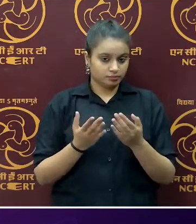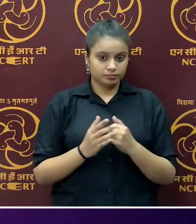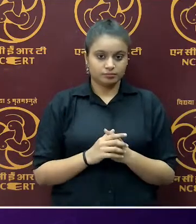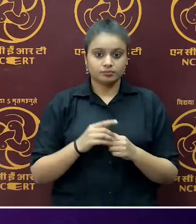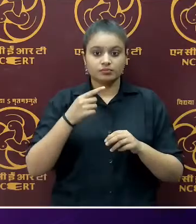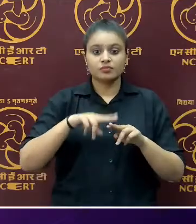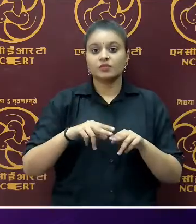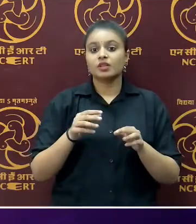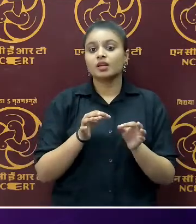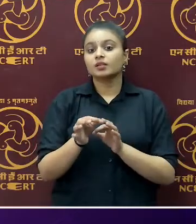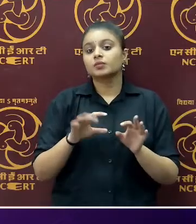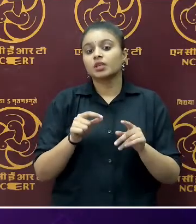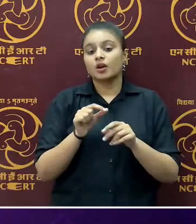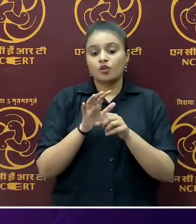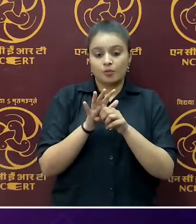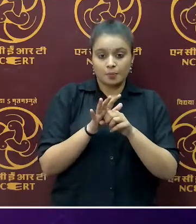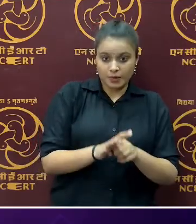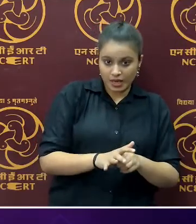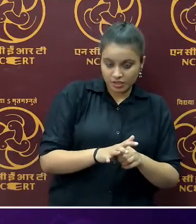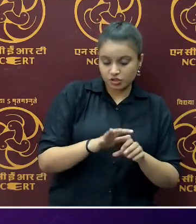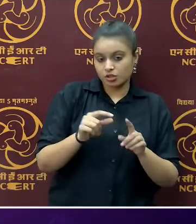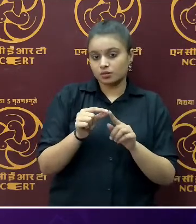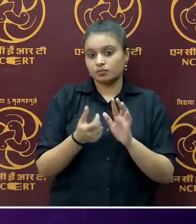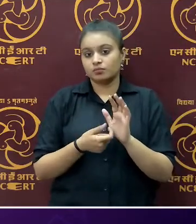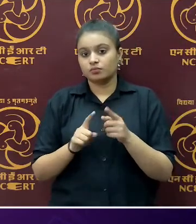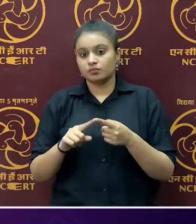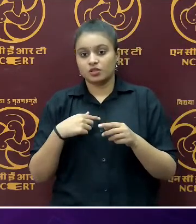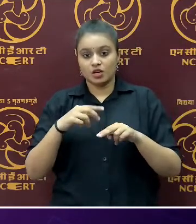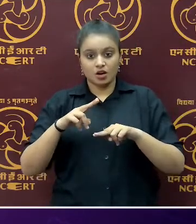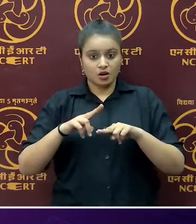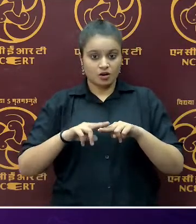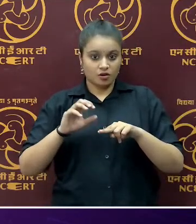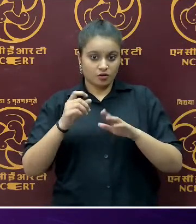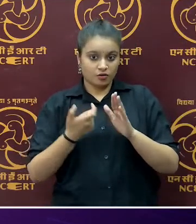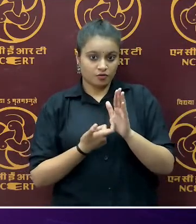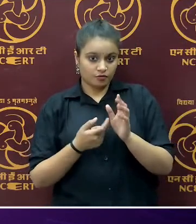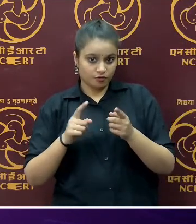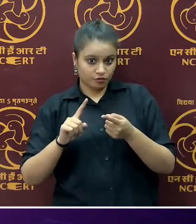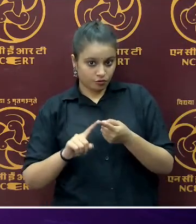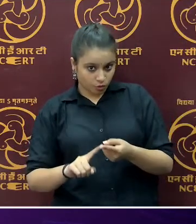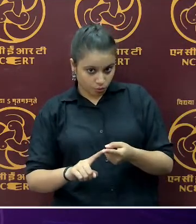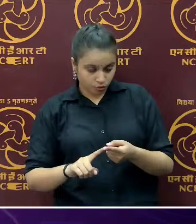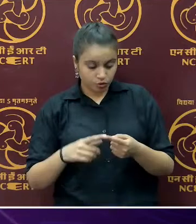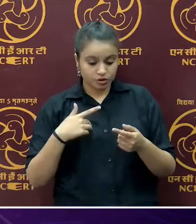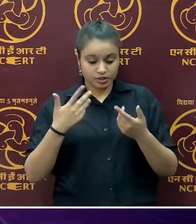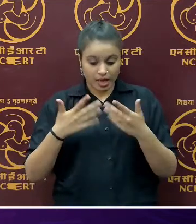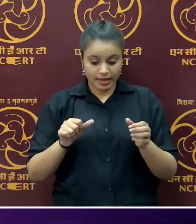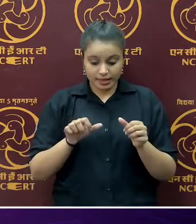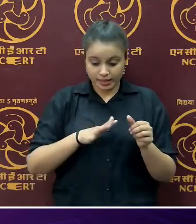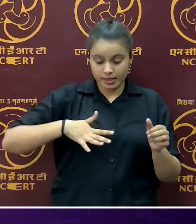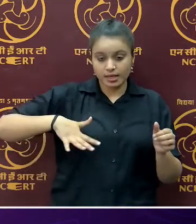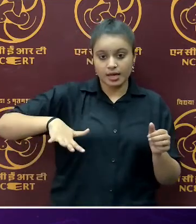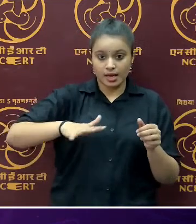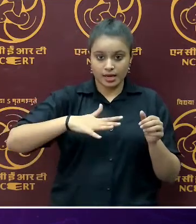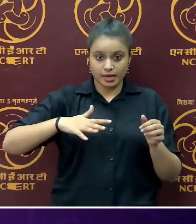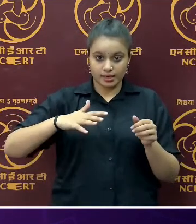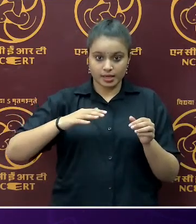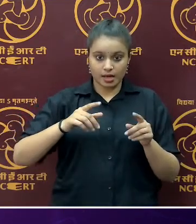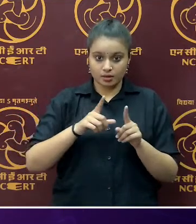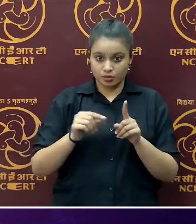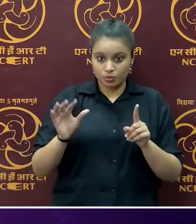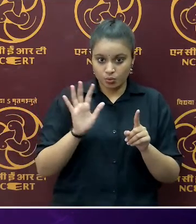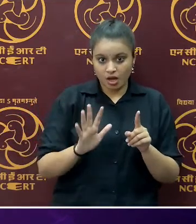how do we define pressure? It is force acting on a surface.